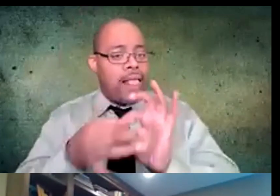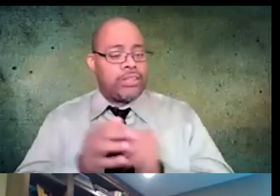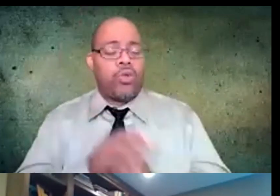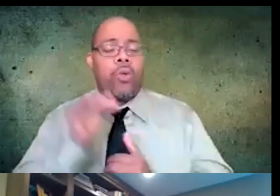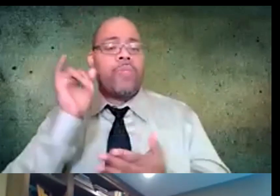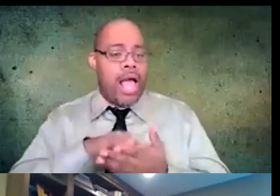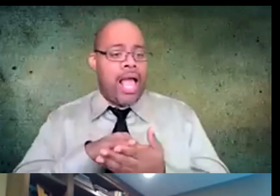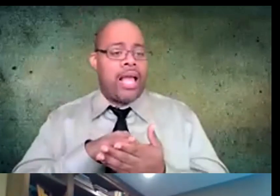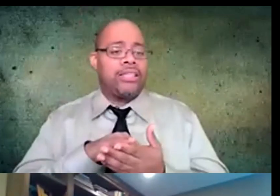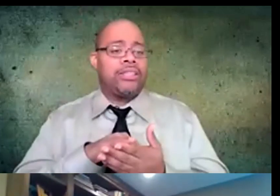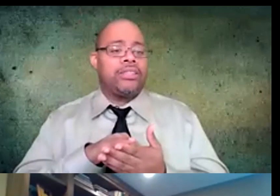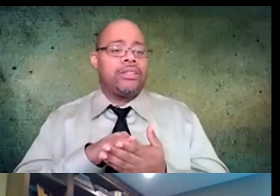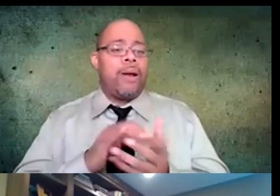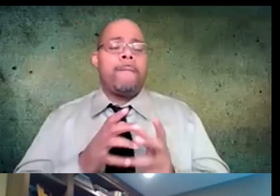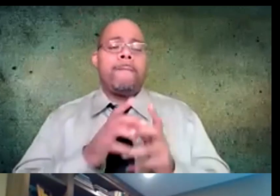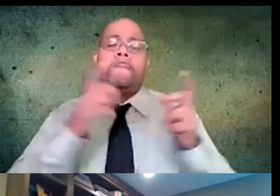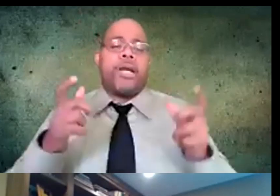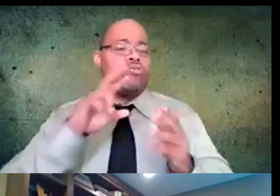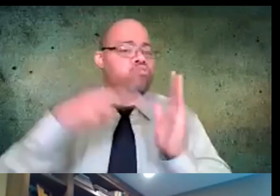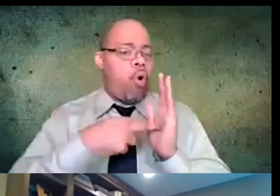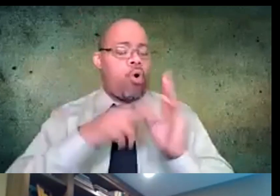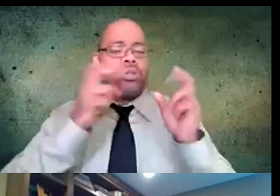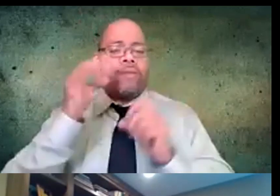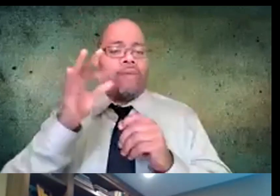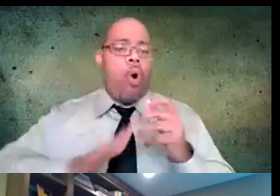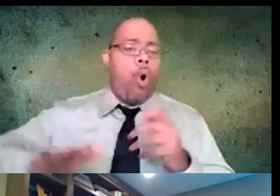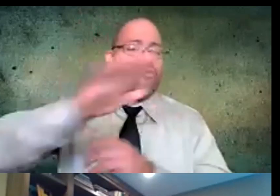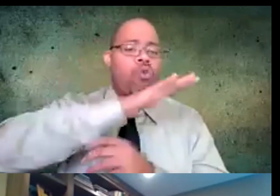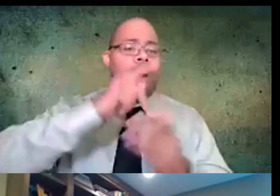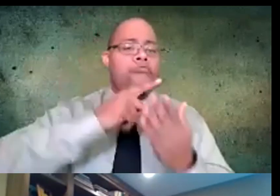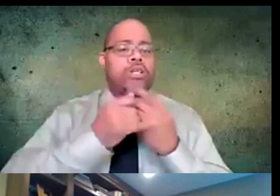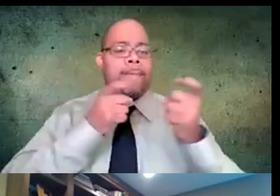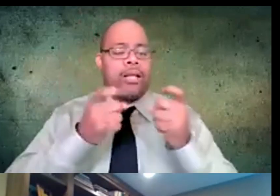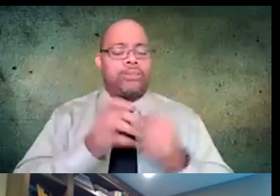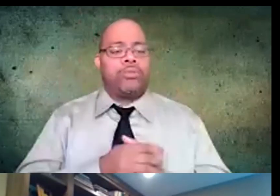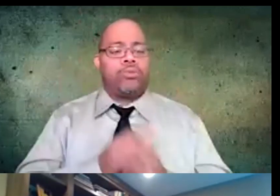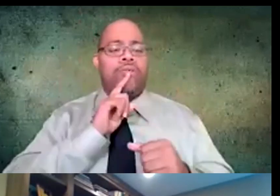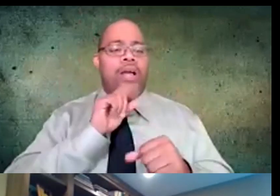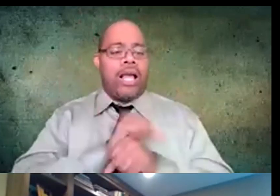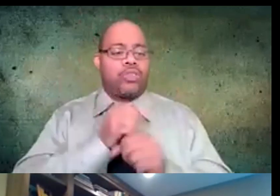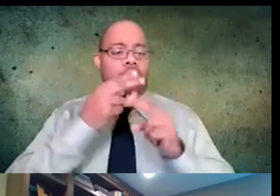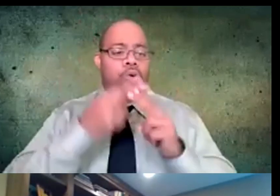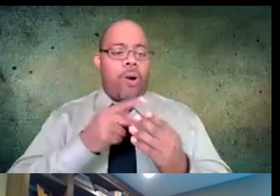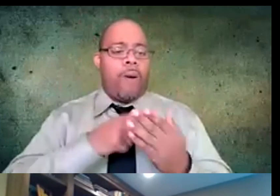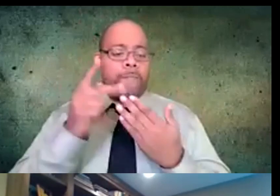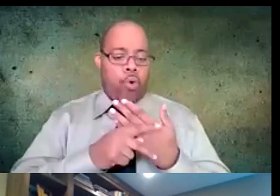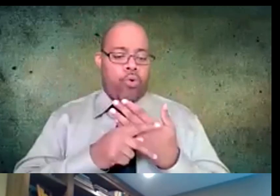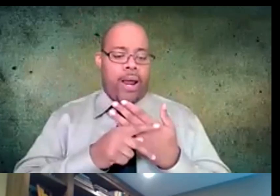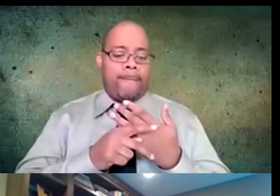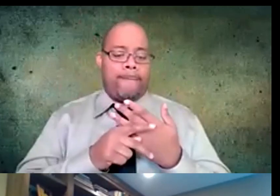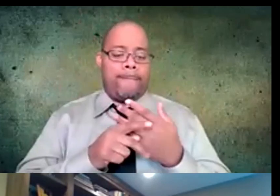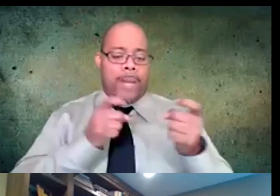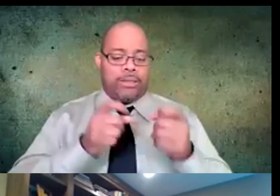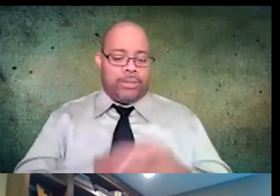that is a much bigger role in terms of overall project management, or actually we should call it program management.